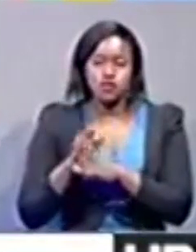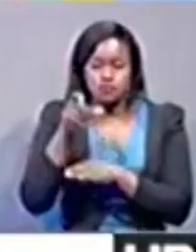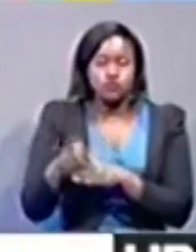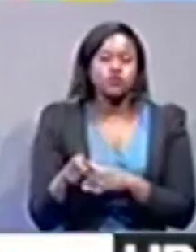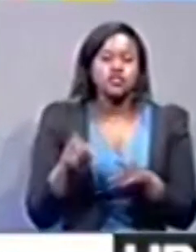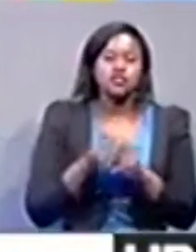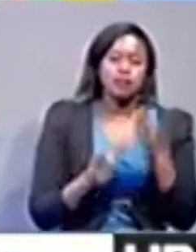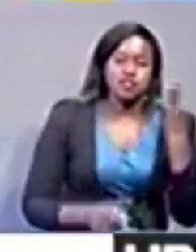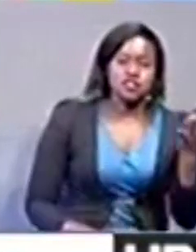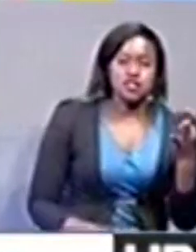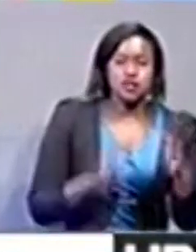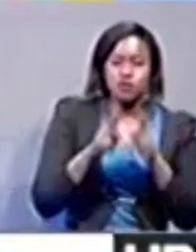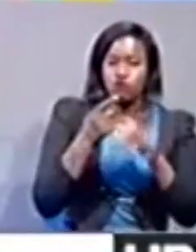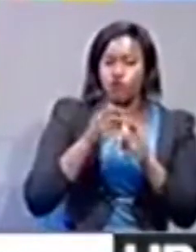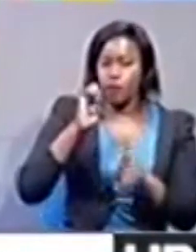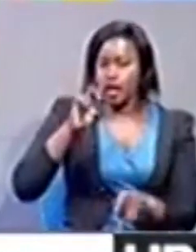3 Eritreans